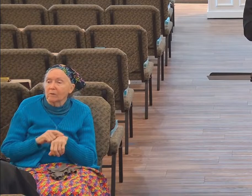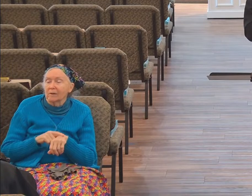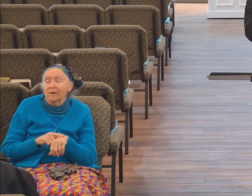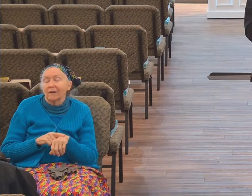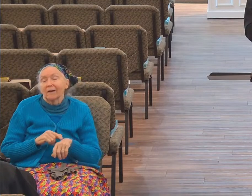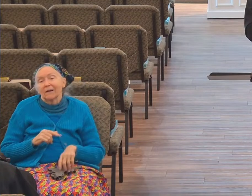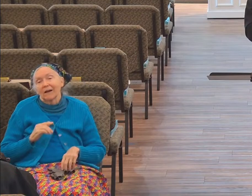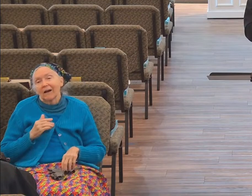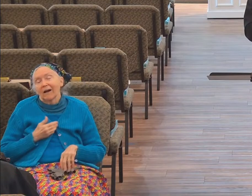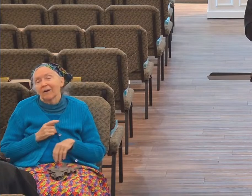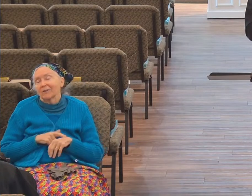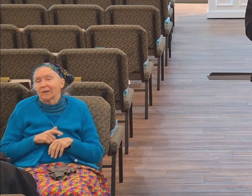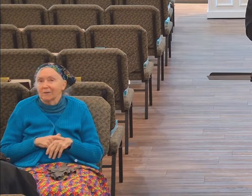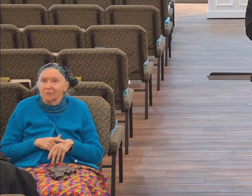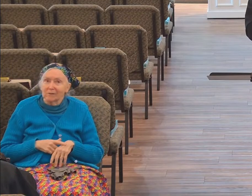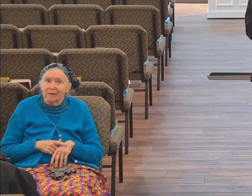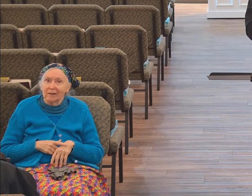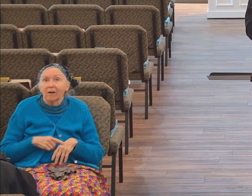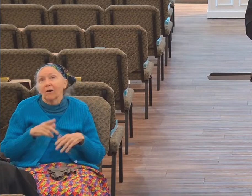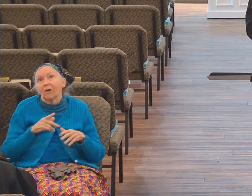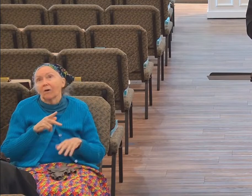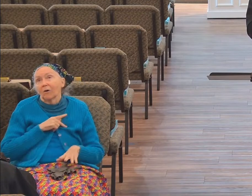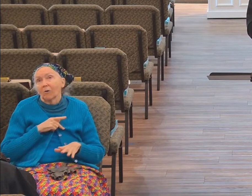it, right?